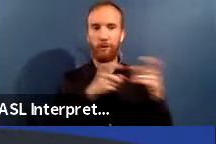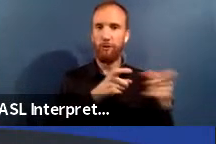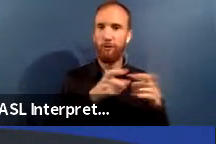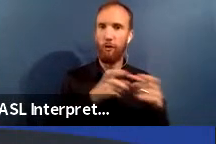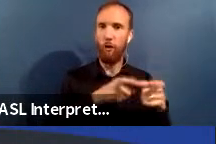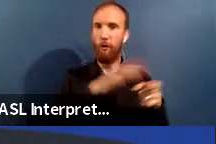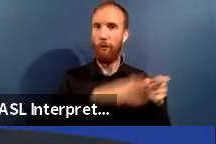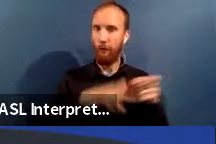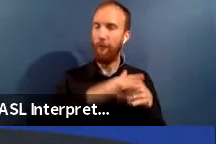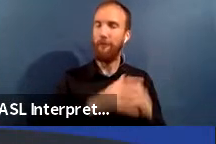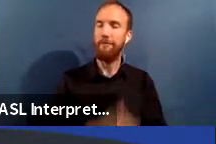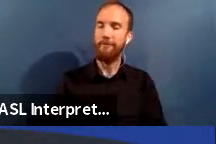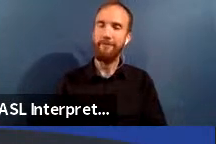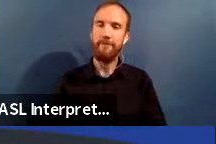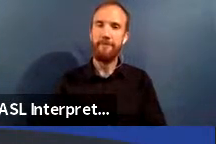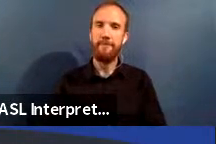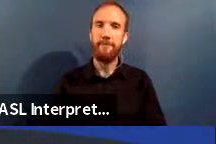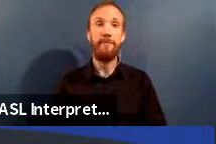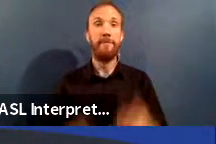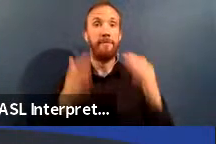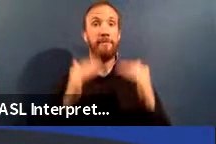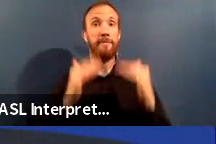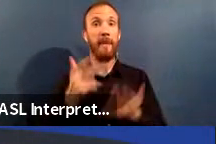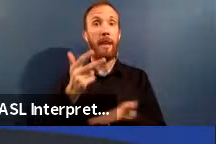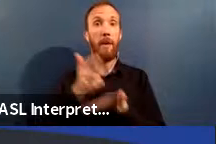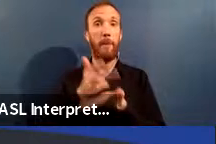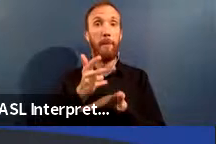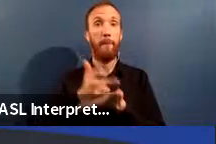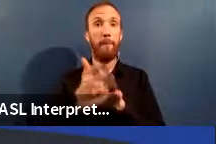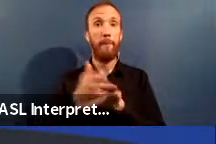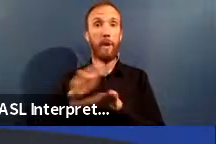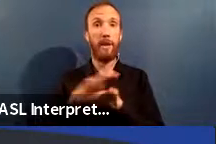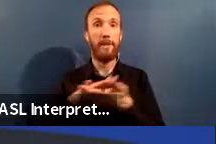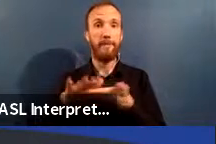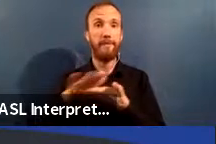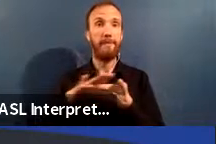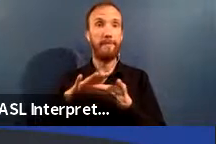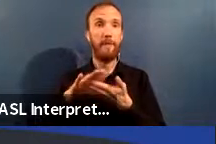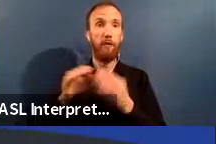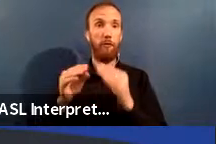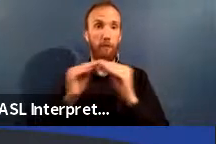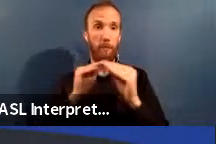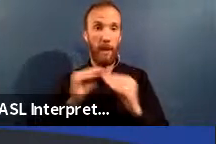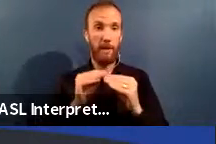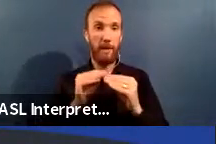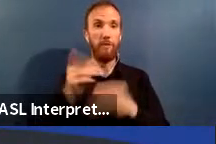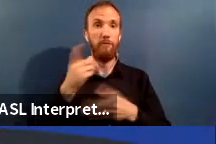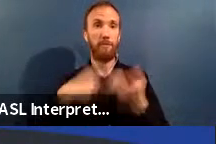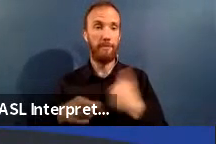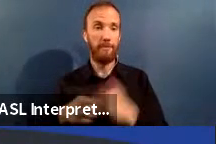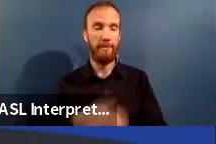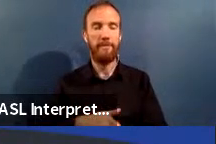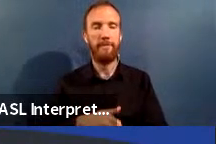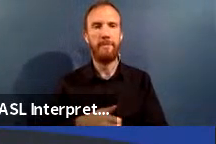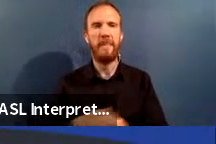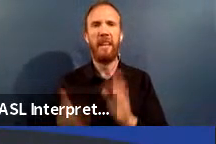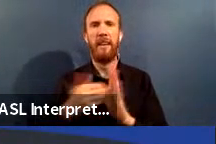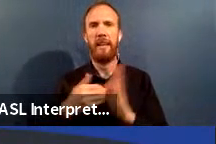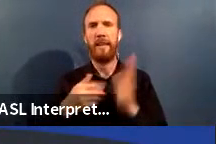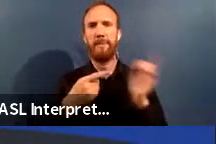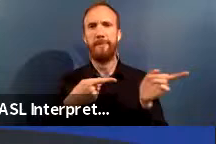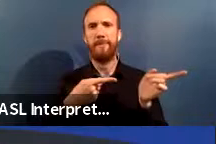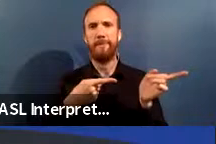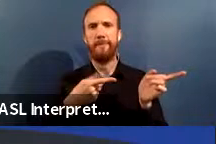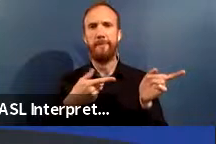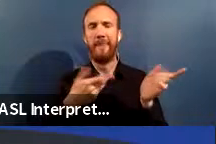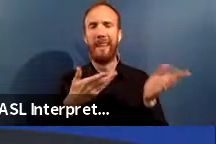The next category, parking lot repairs and/or replacements. Again, this category